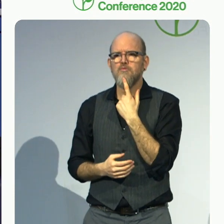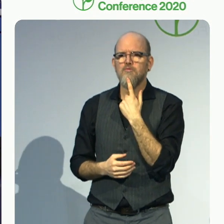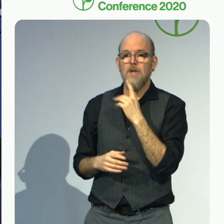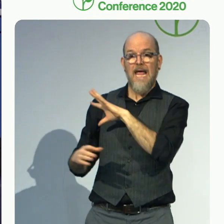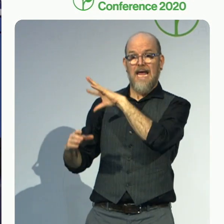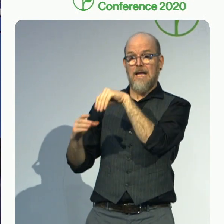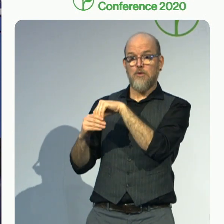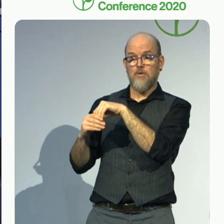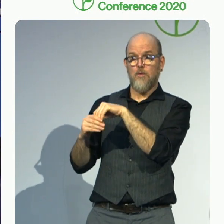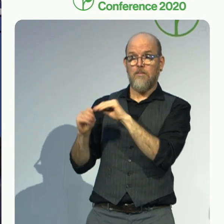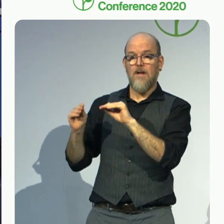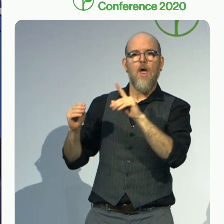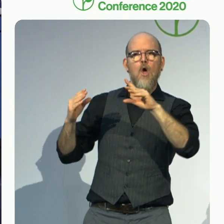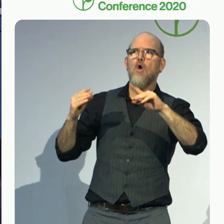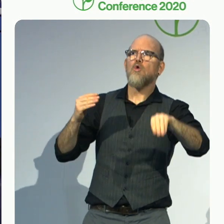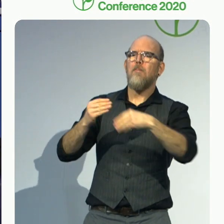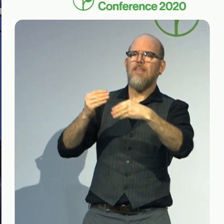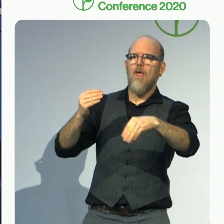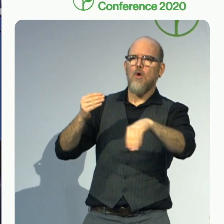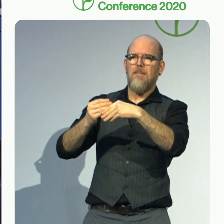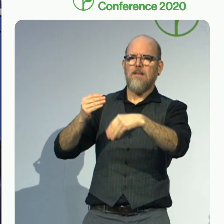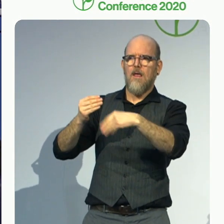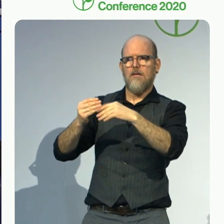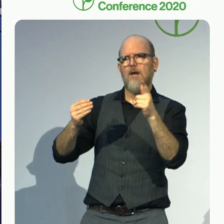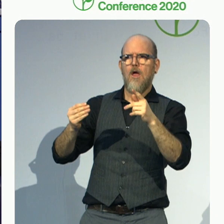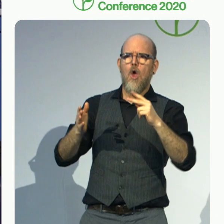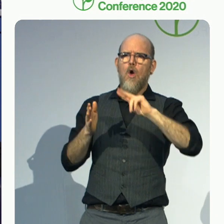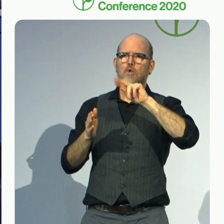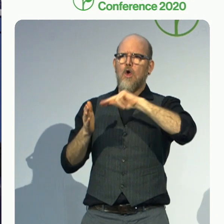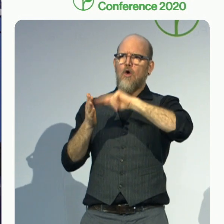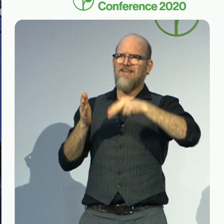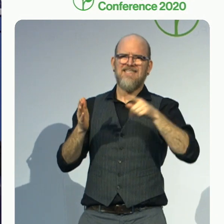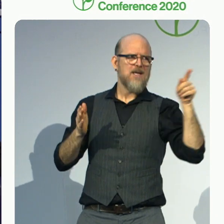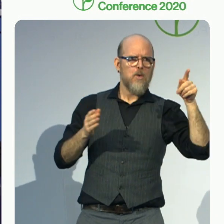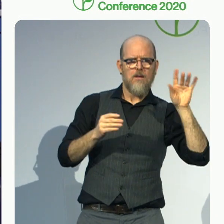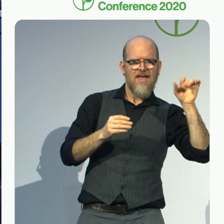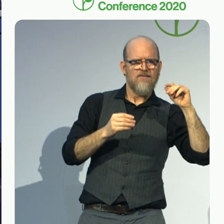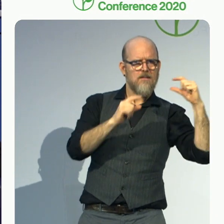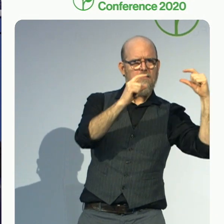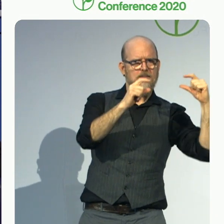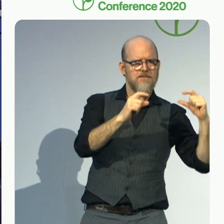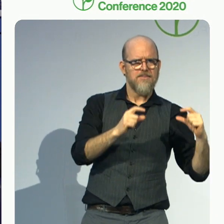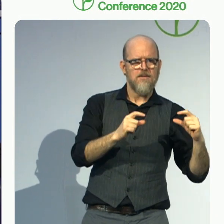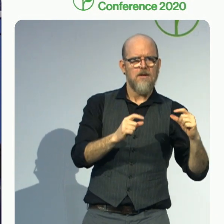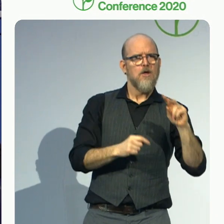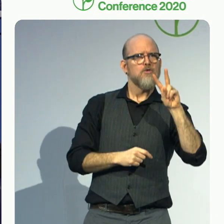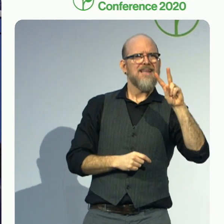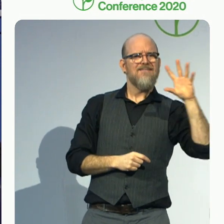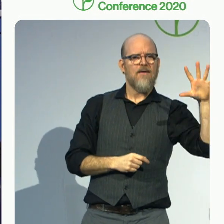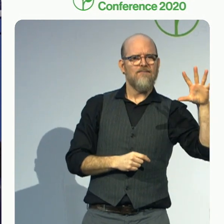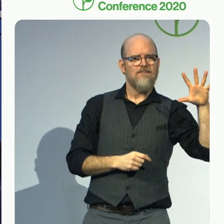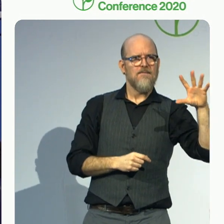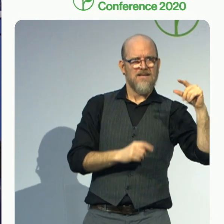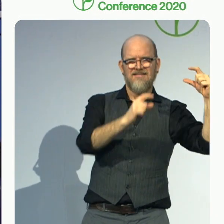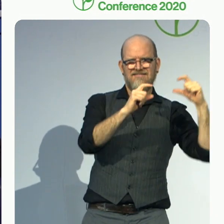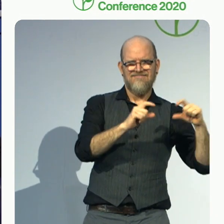the CRPT when it comes to education, and Article 25 reads, many state parties are failing